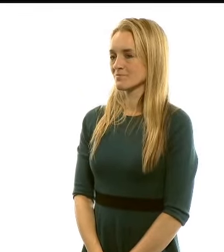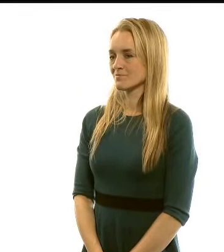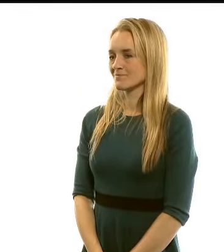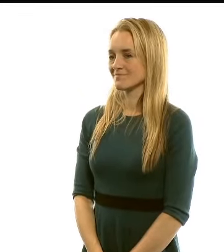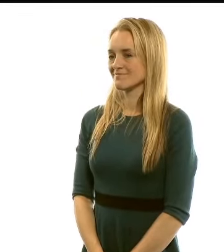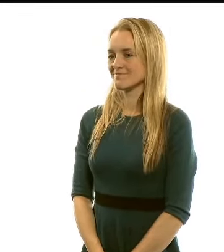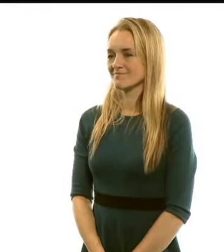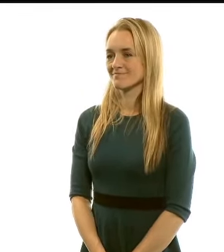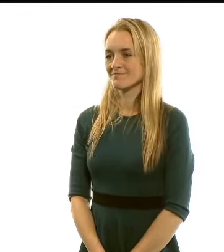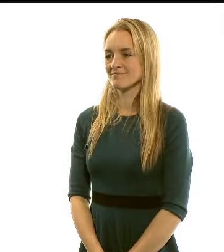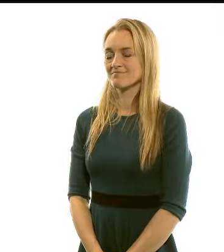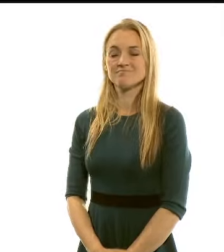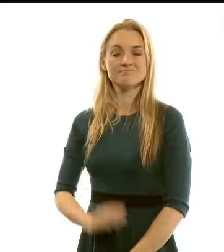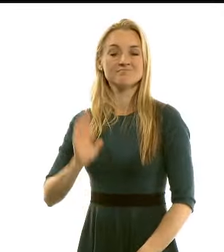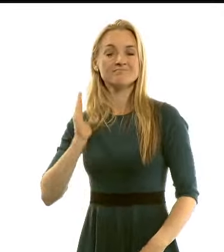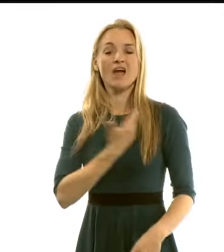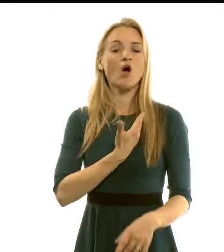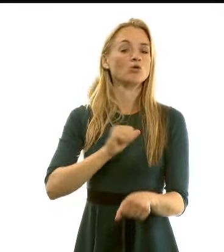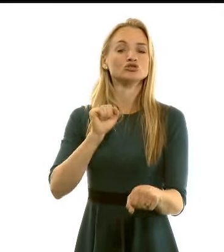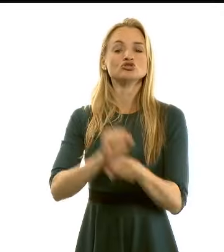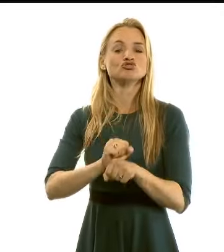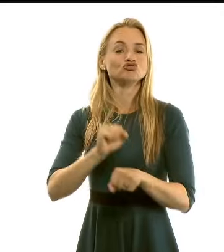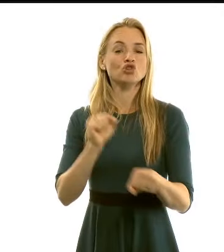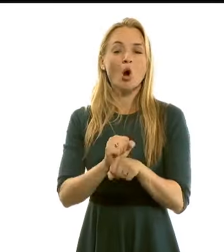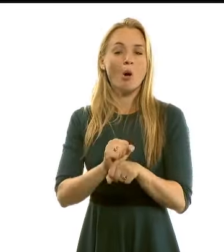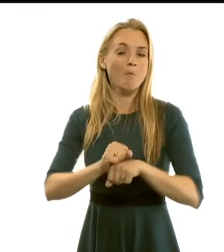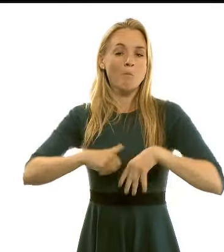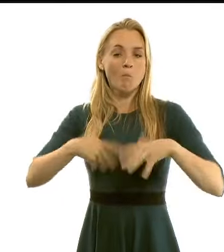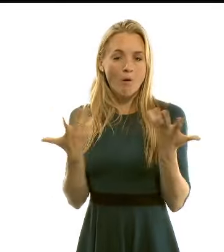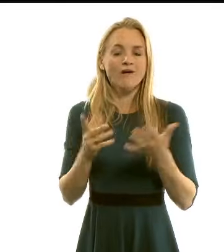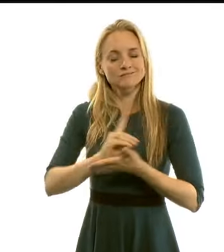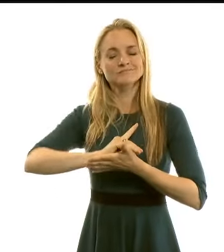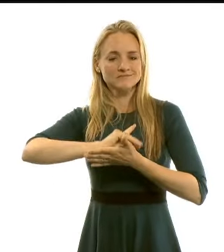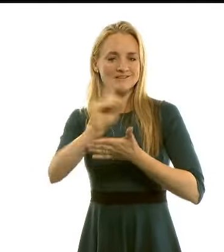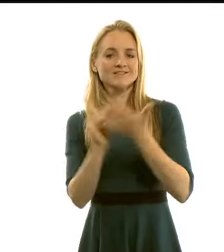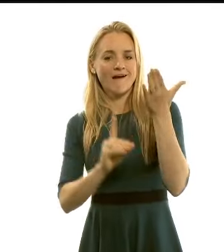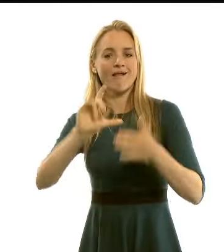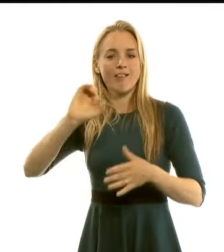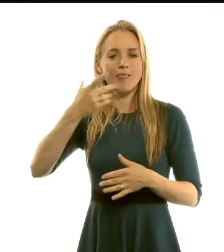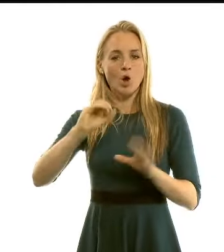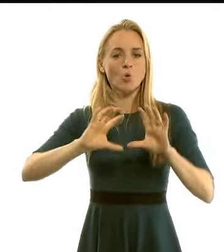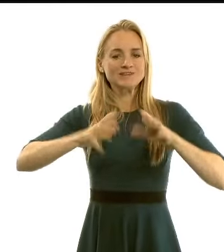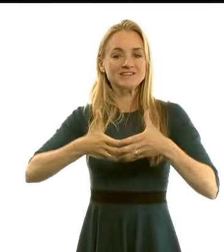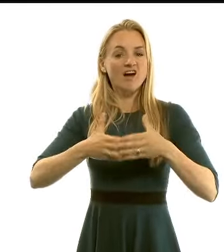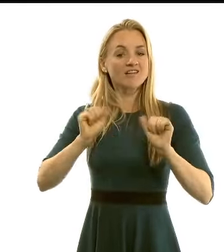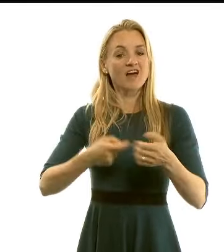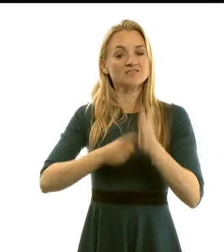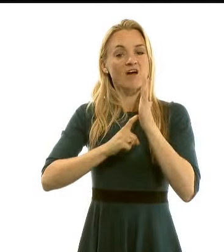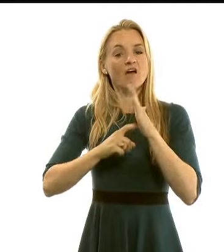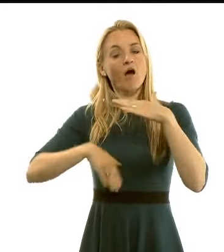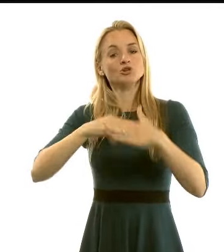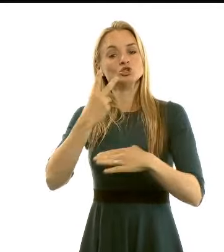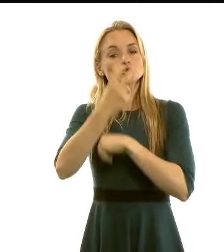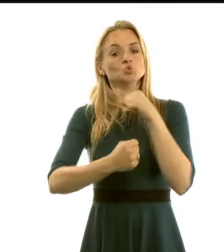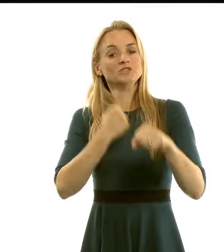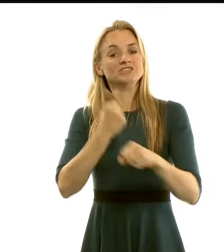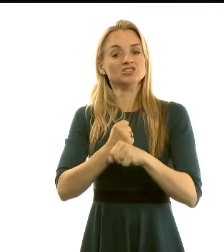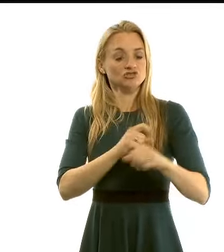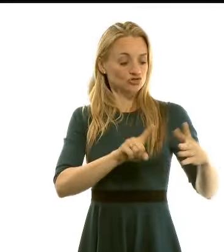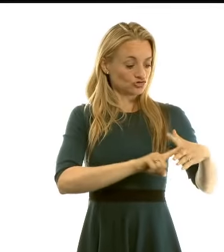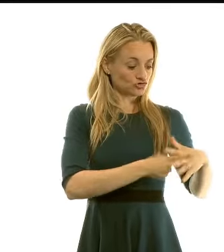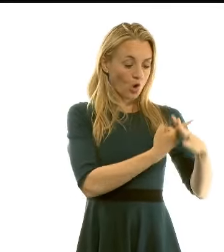The main part of our job is, of course, designing LEGO sets. It can take us up to 2 years from start to finish to develop a full LEGO